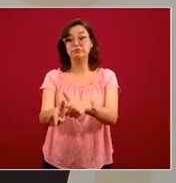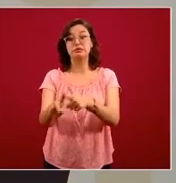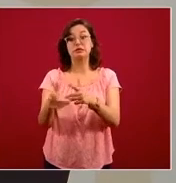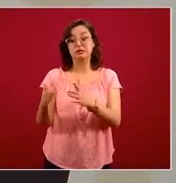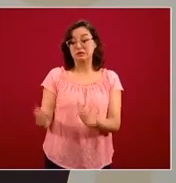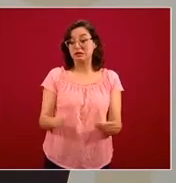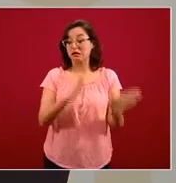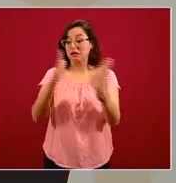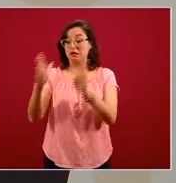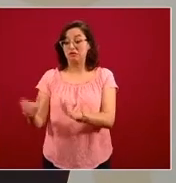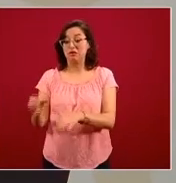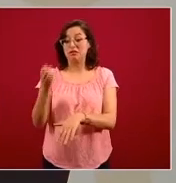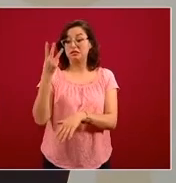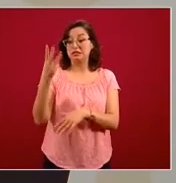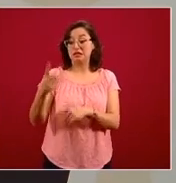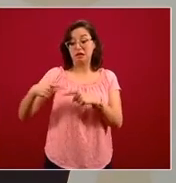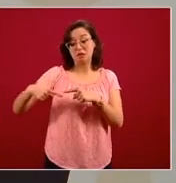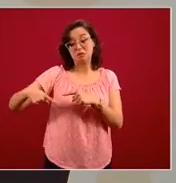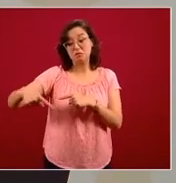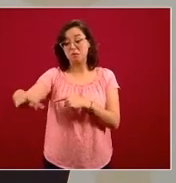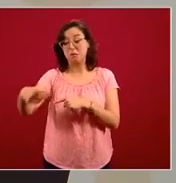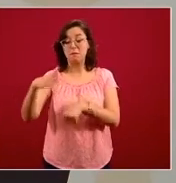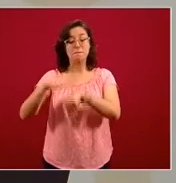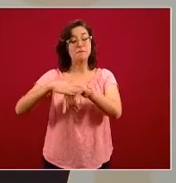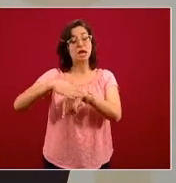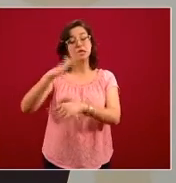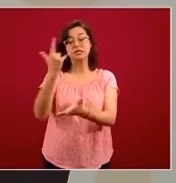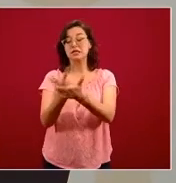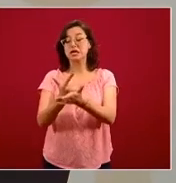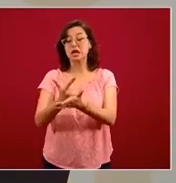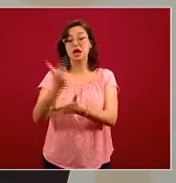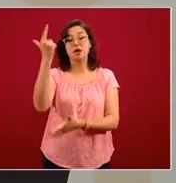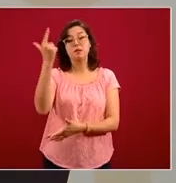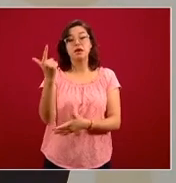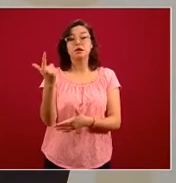pandemic. This is the first pandemic cycle,